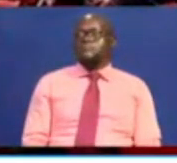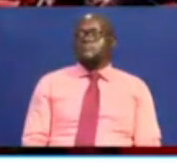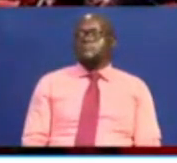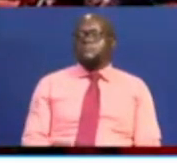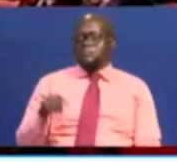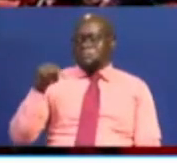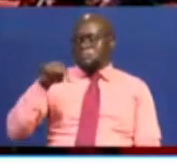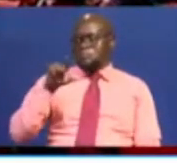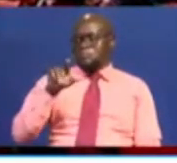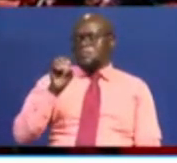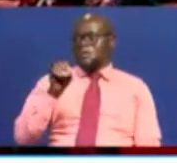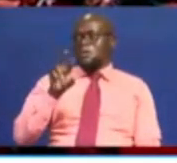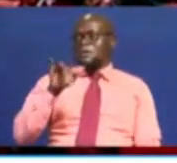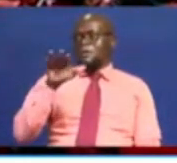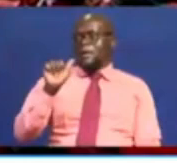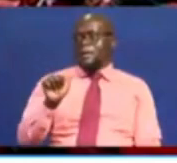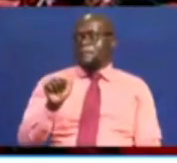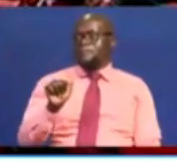Gloria.